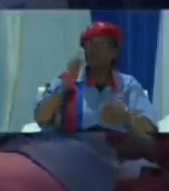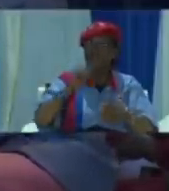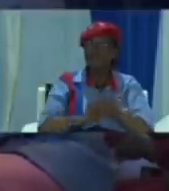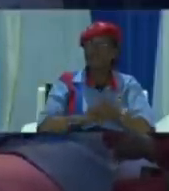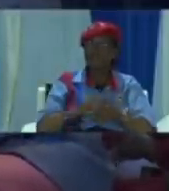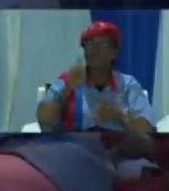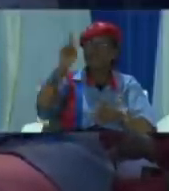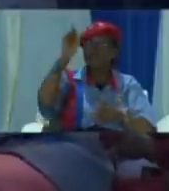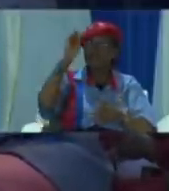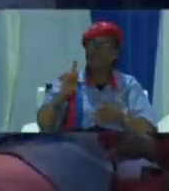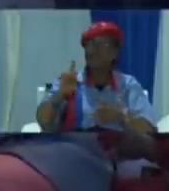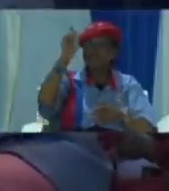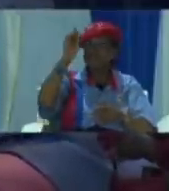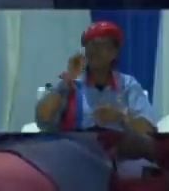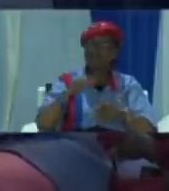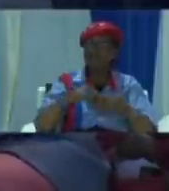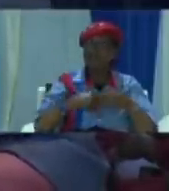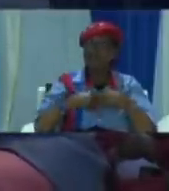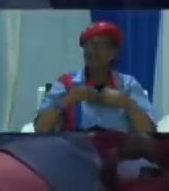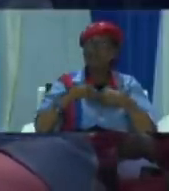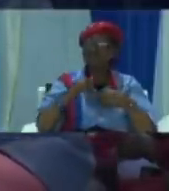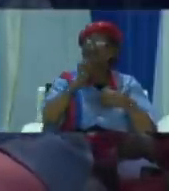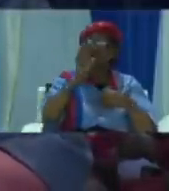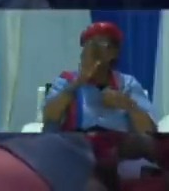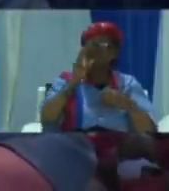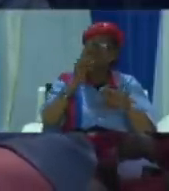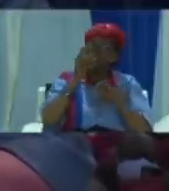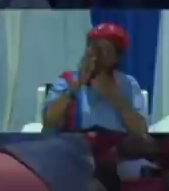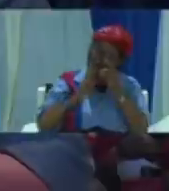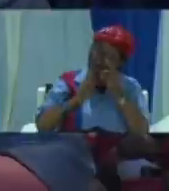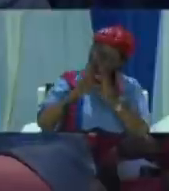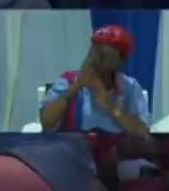destiny has not been kind to them.